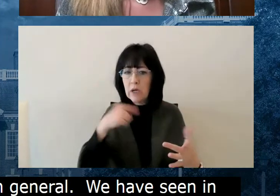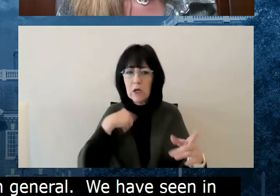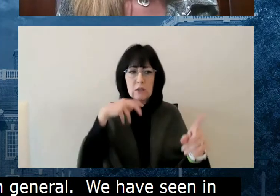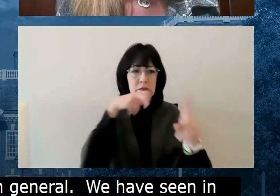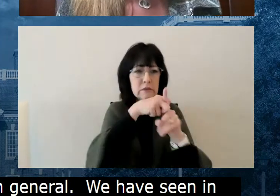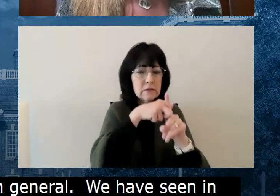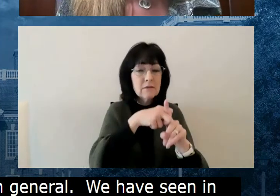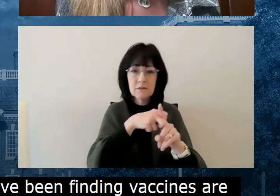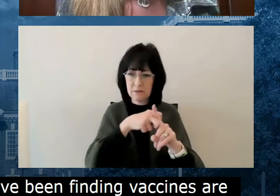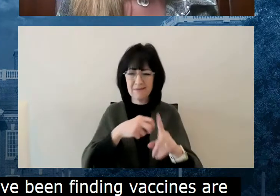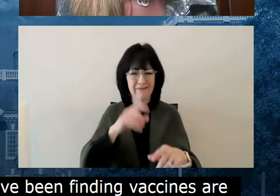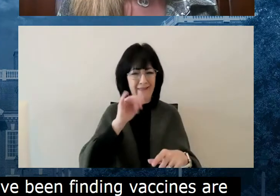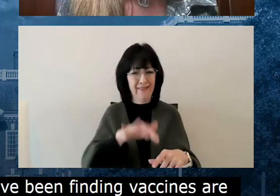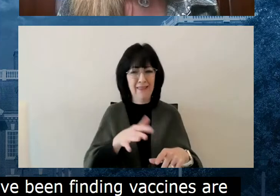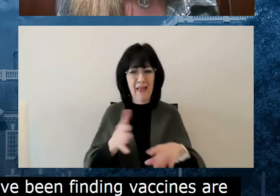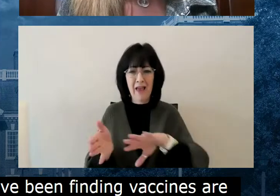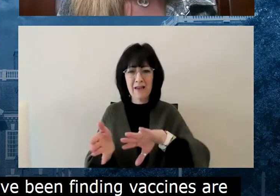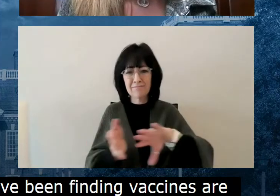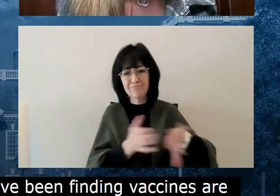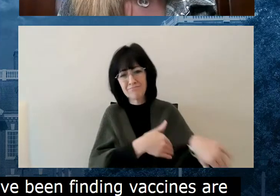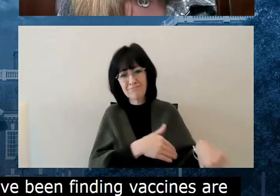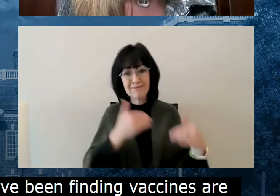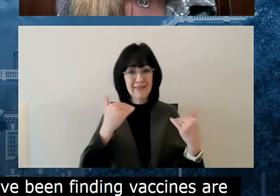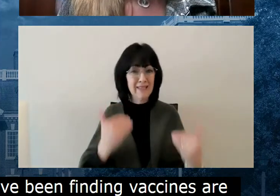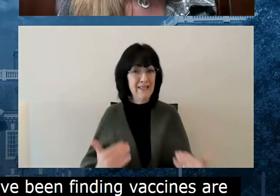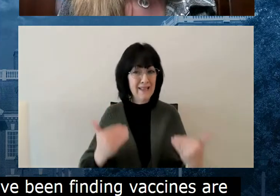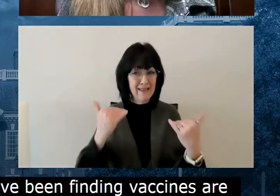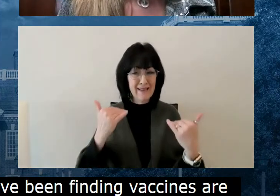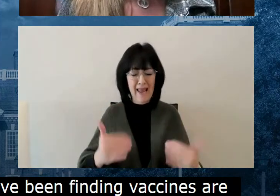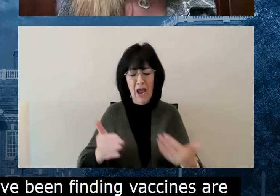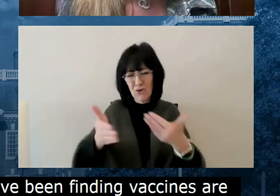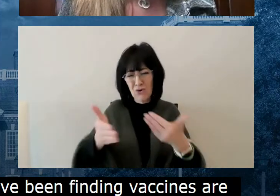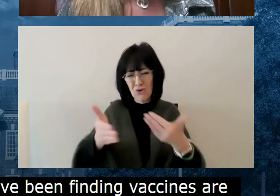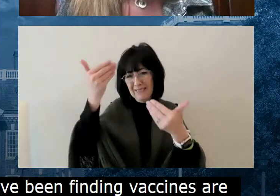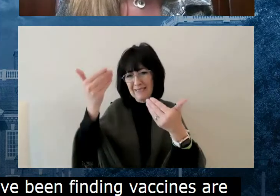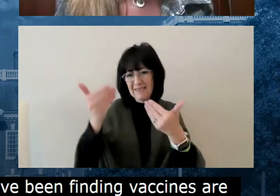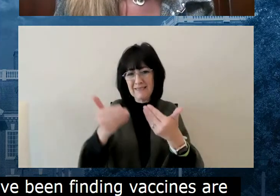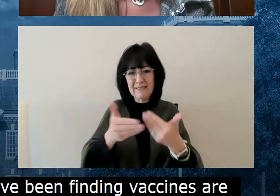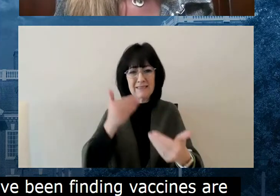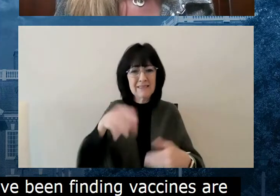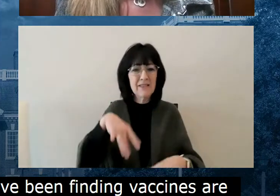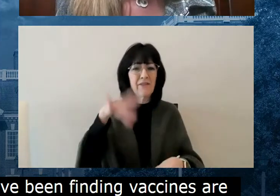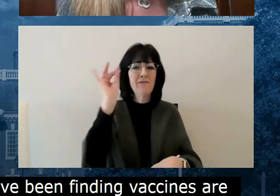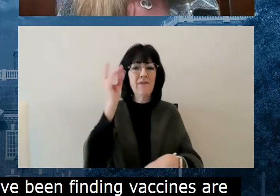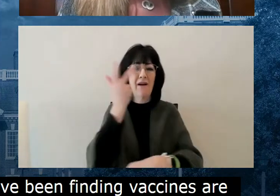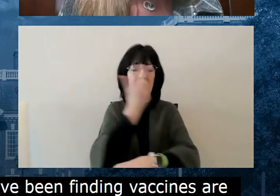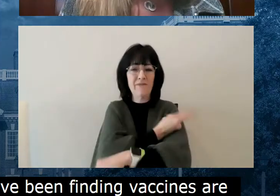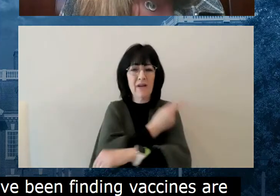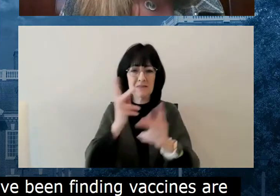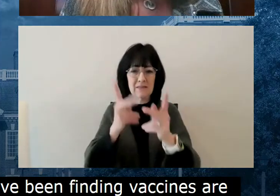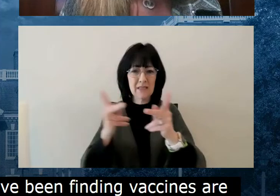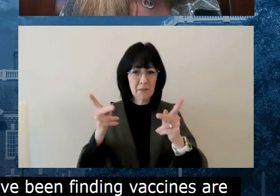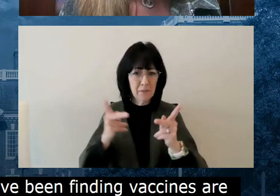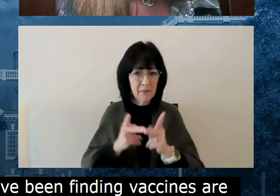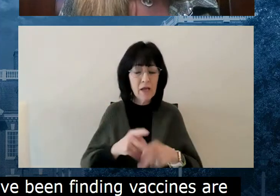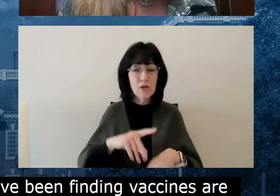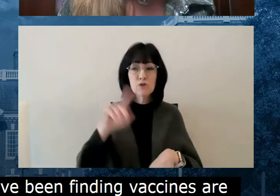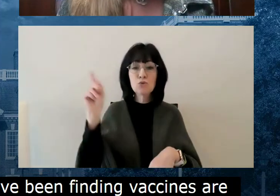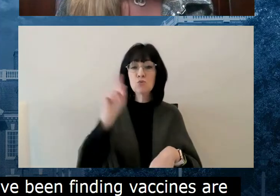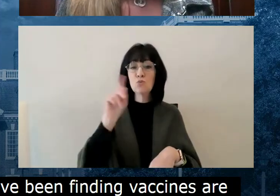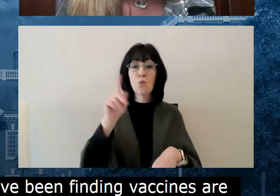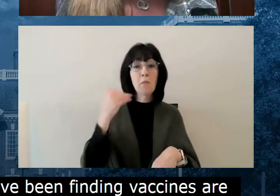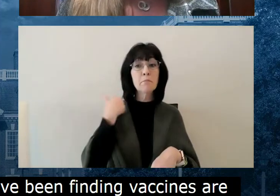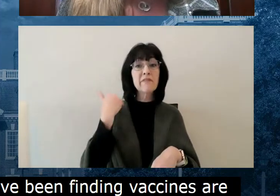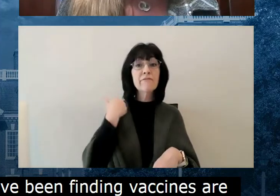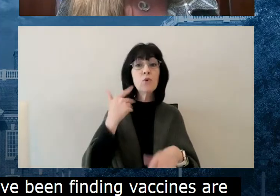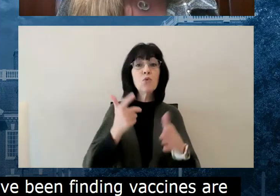a result, we are trying to put much of the information about how to make an appointment or where are the walk-in sites all in